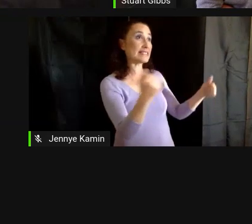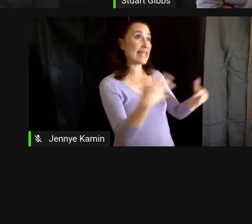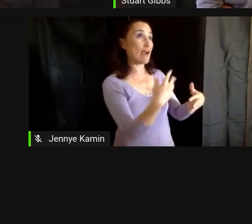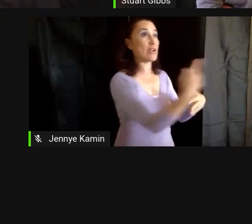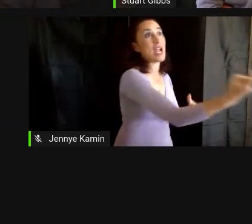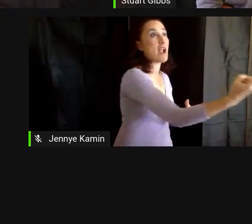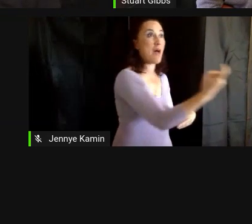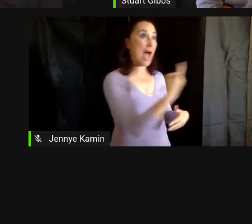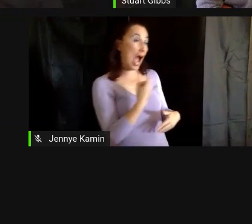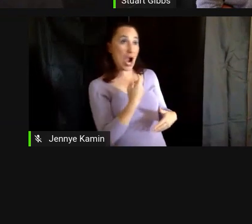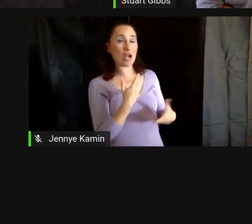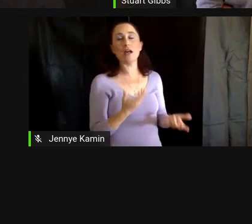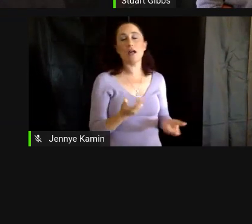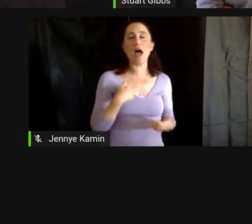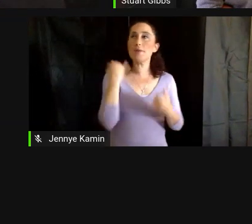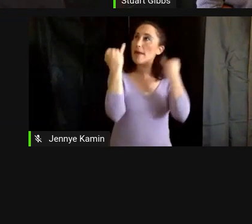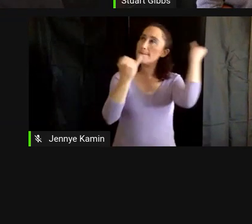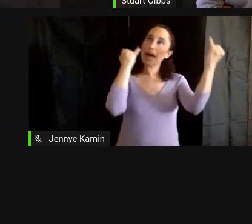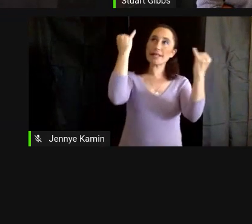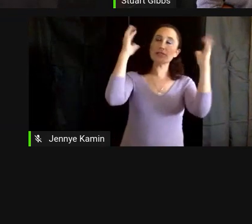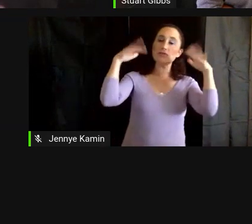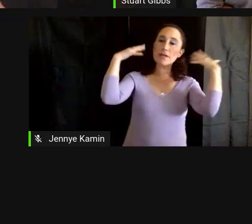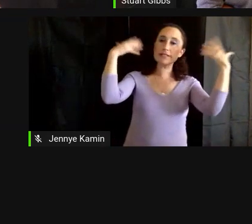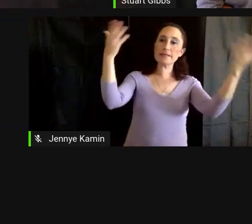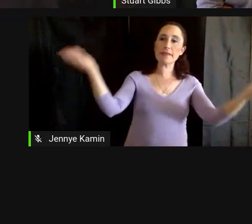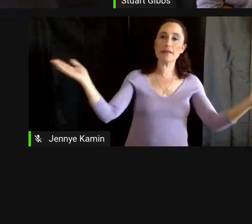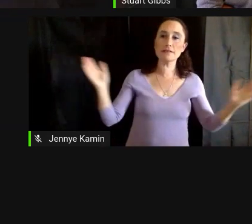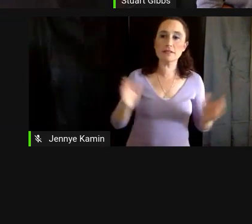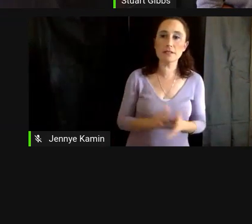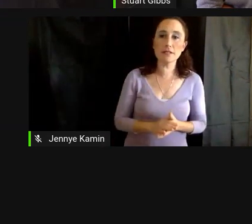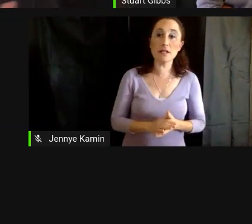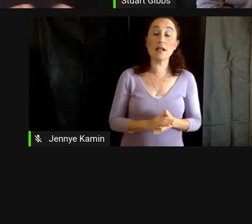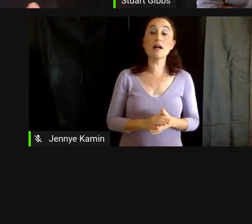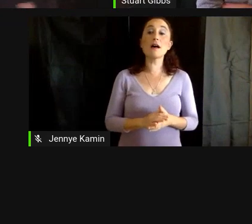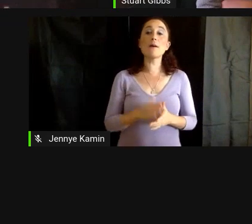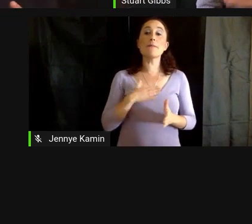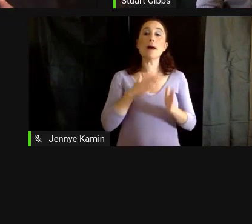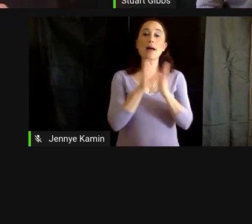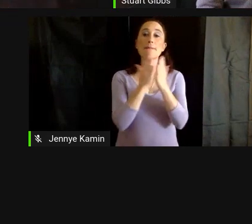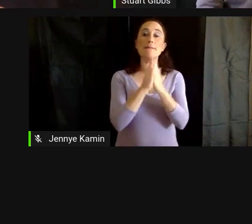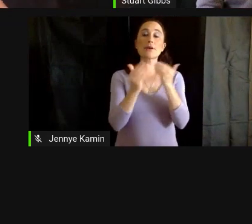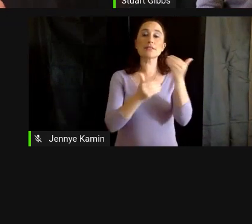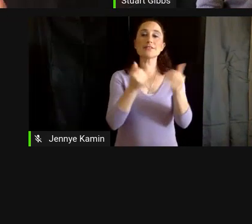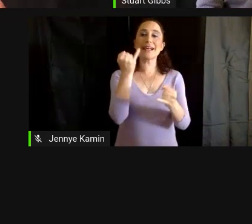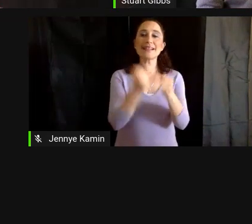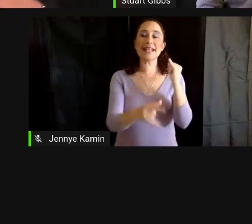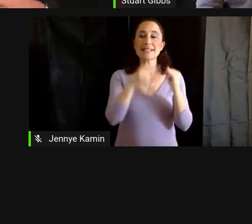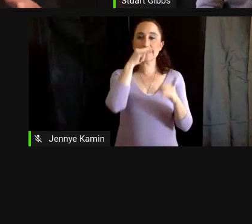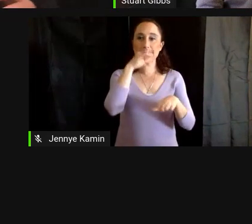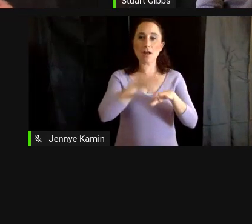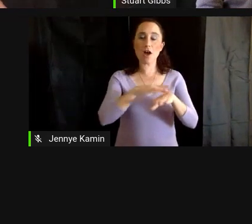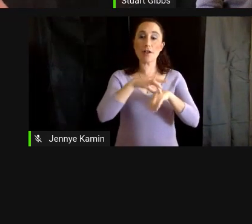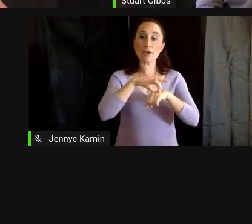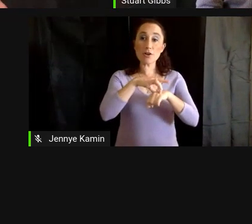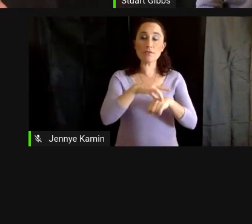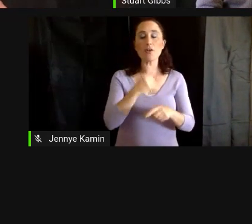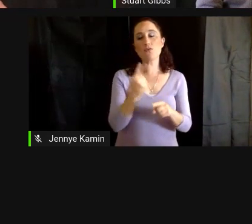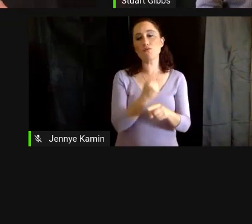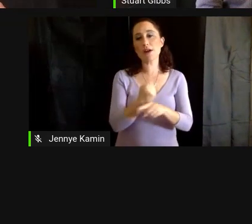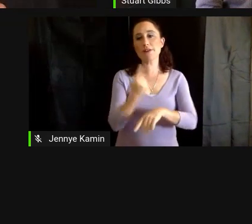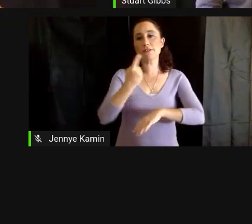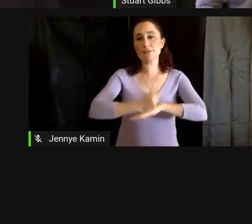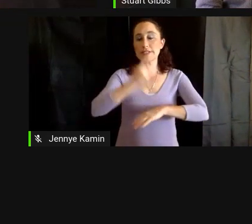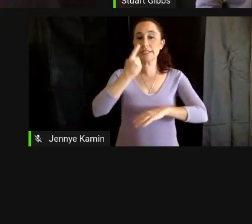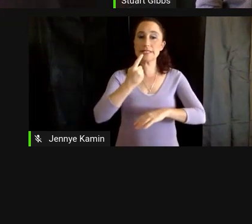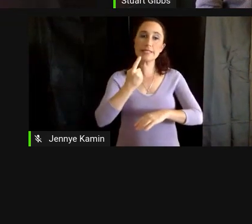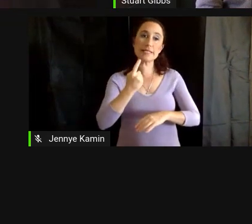different series, like, so Last Kids on Earth, he's Jack's on the school bus on the way to school, regular day, and then